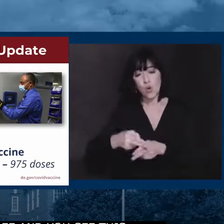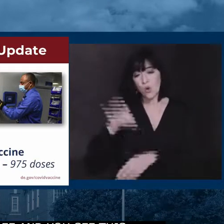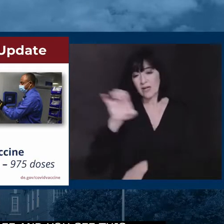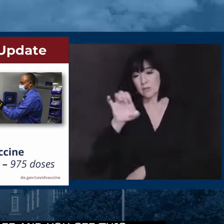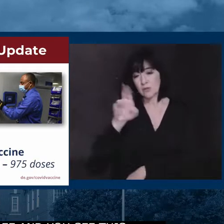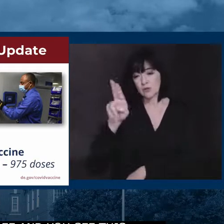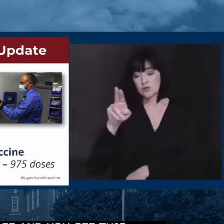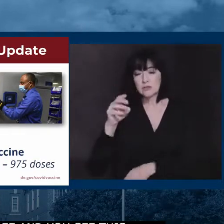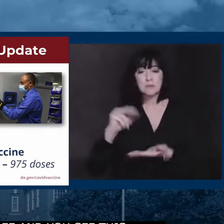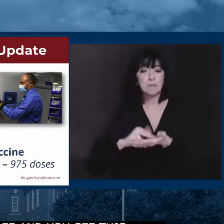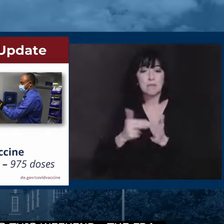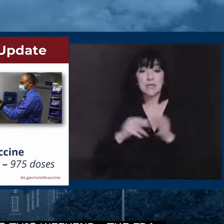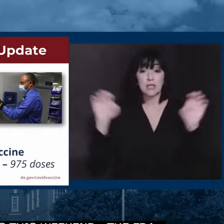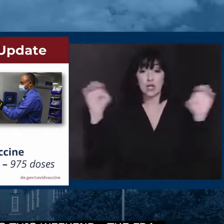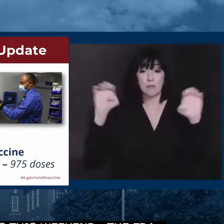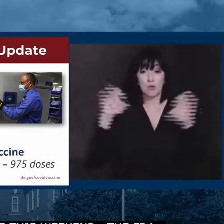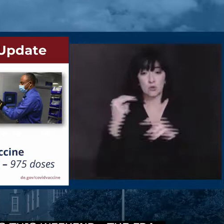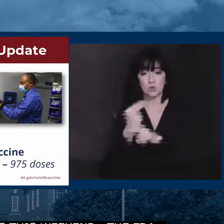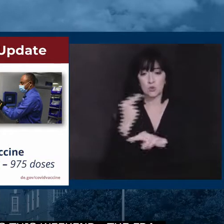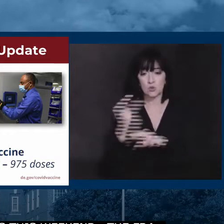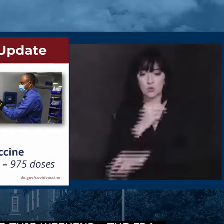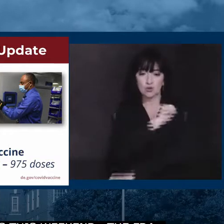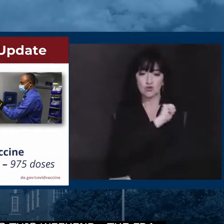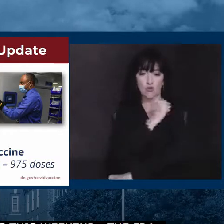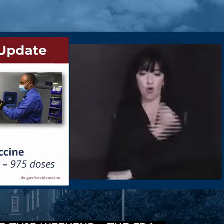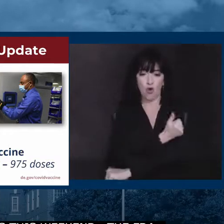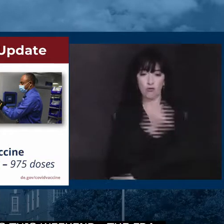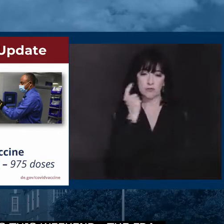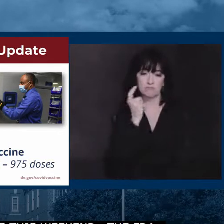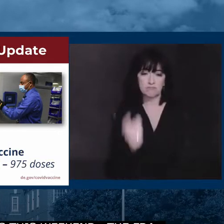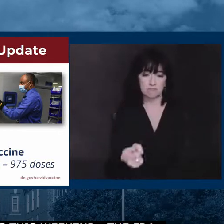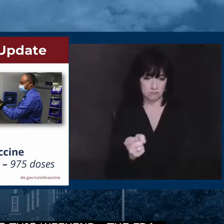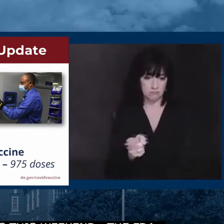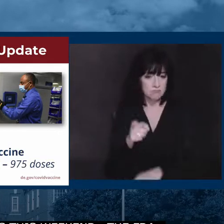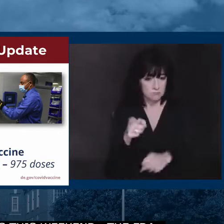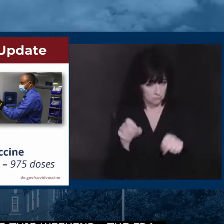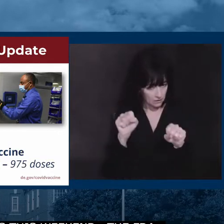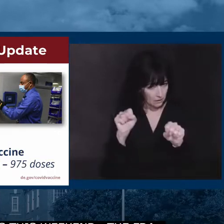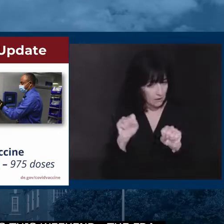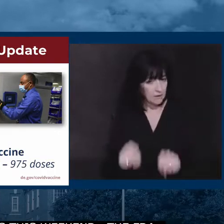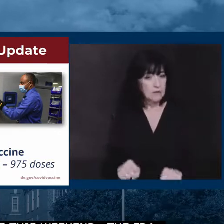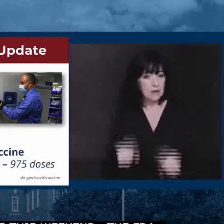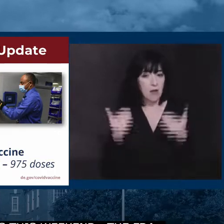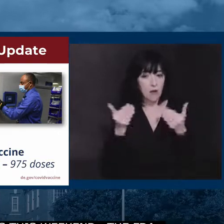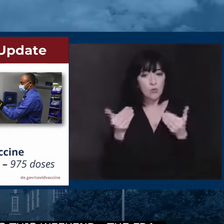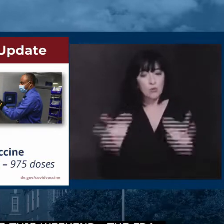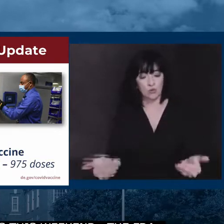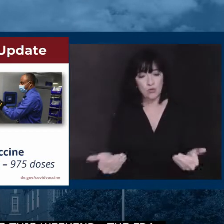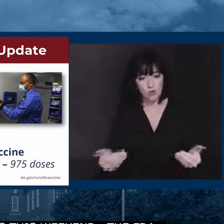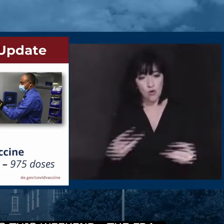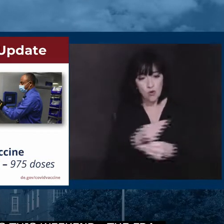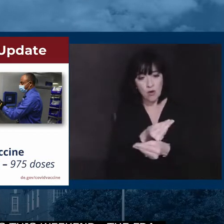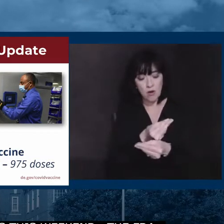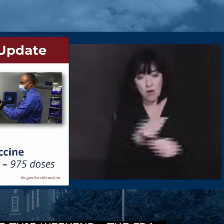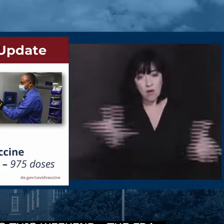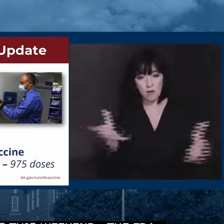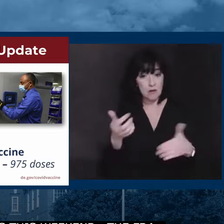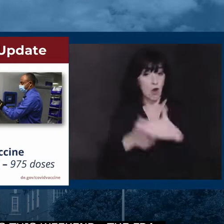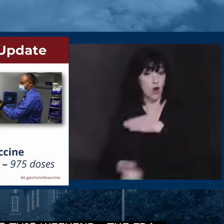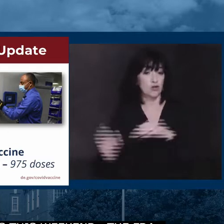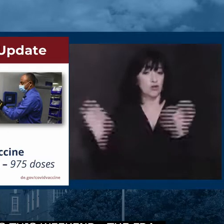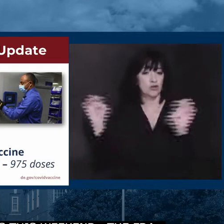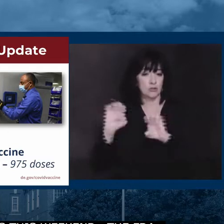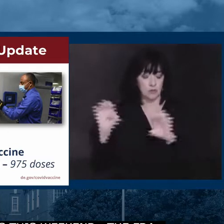authorization to be able to have this vaccine administered. Then the CDC committee, which is called